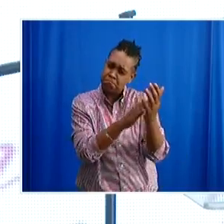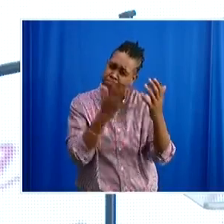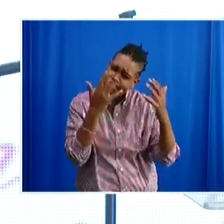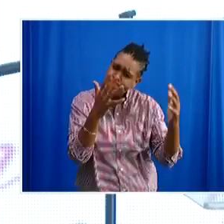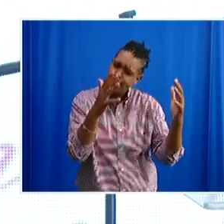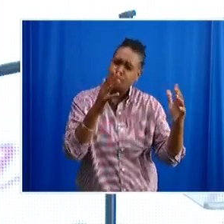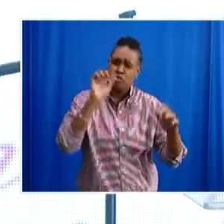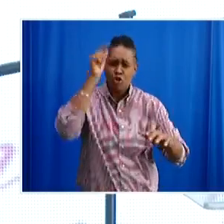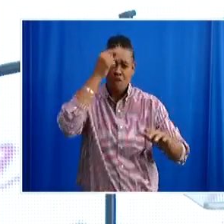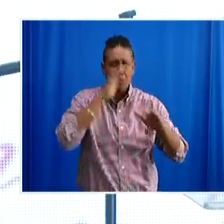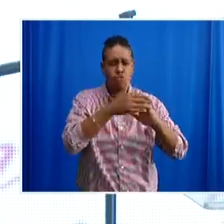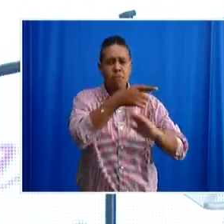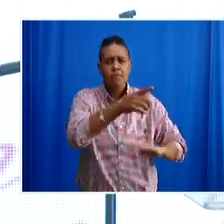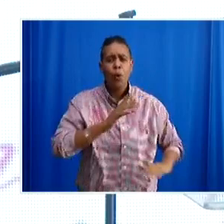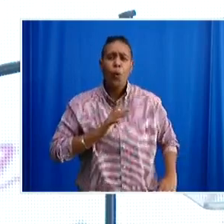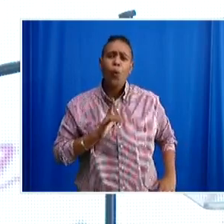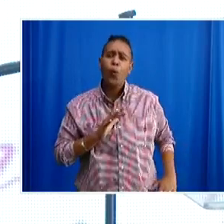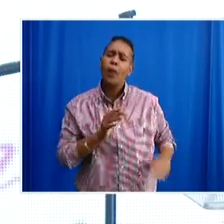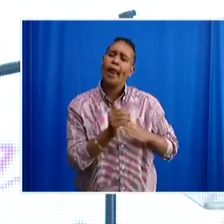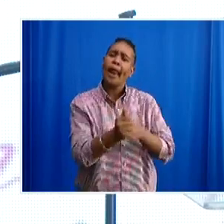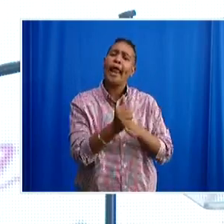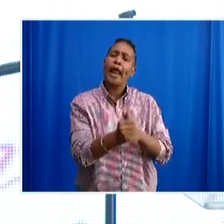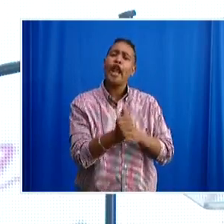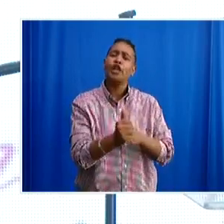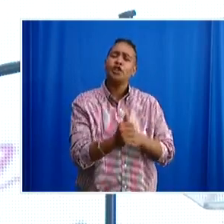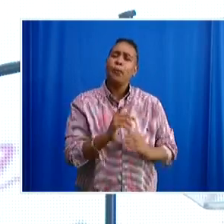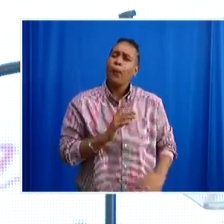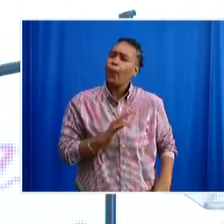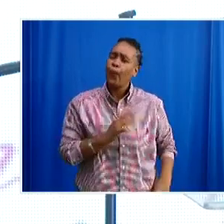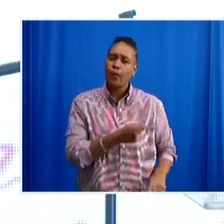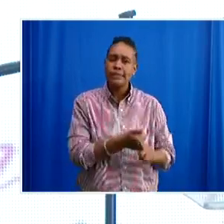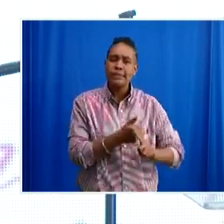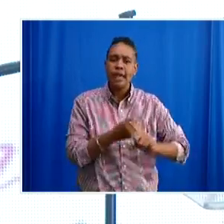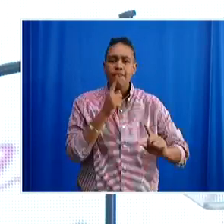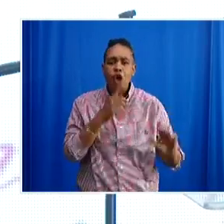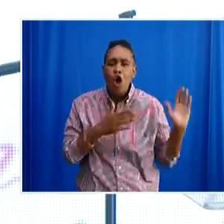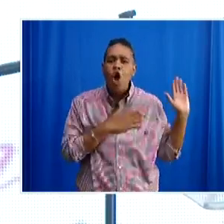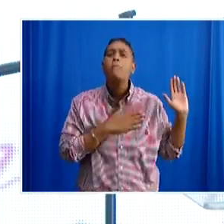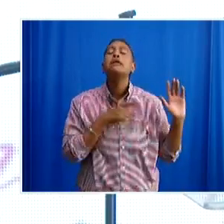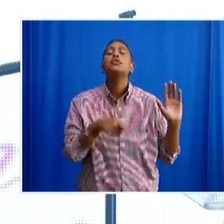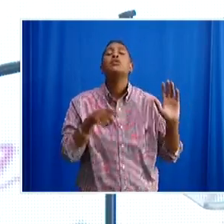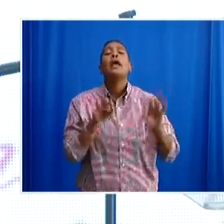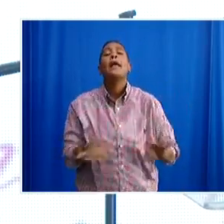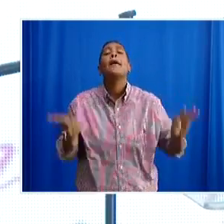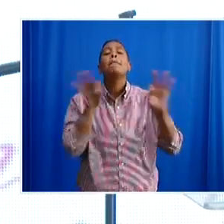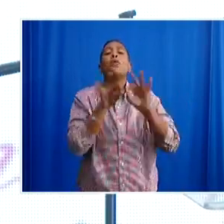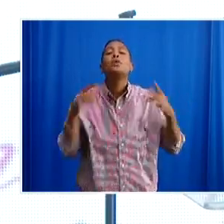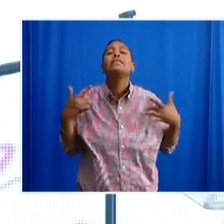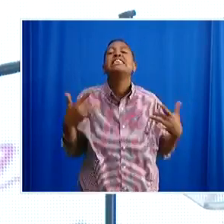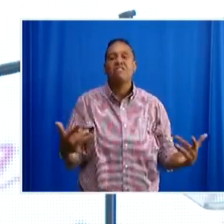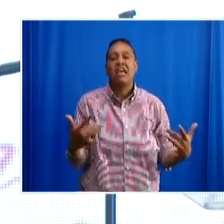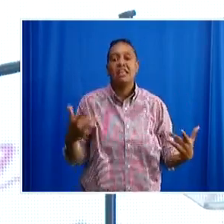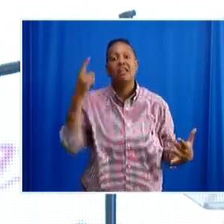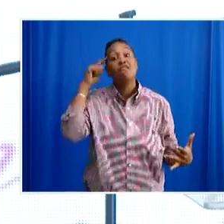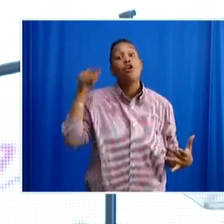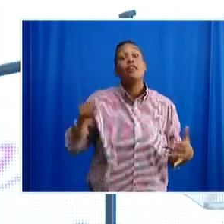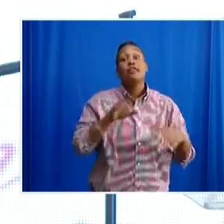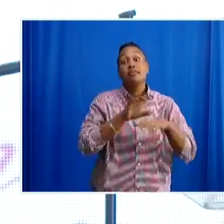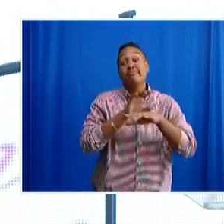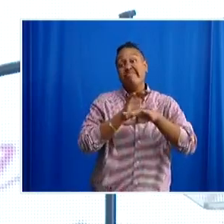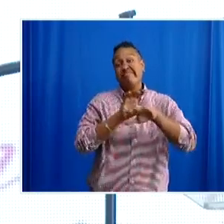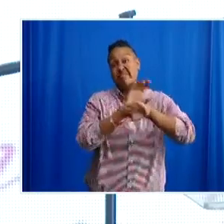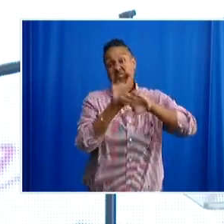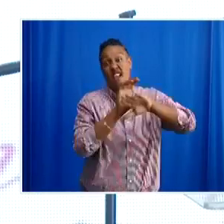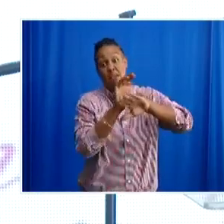its extraordinary leadership and commitment to host such an important event for the region